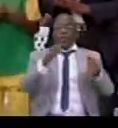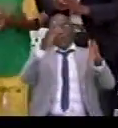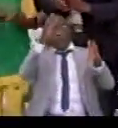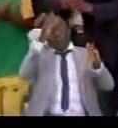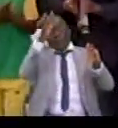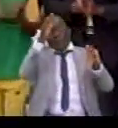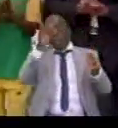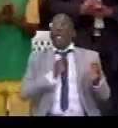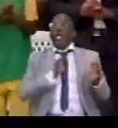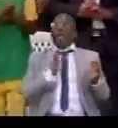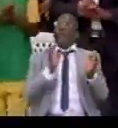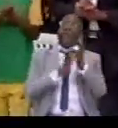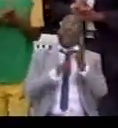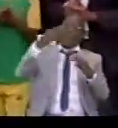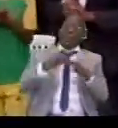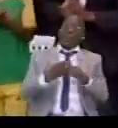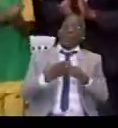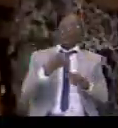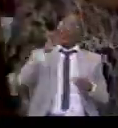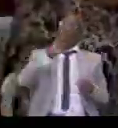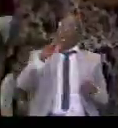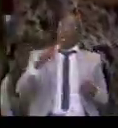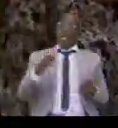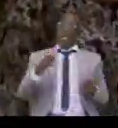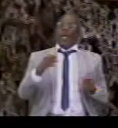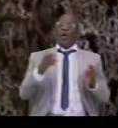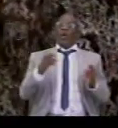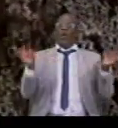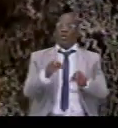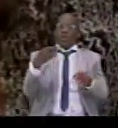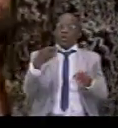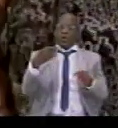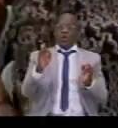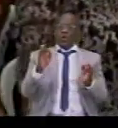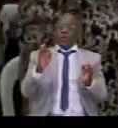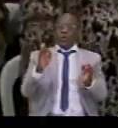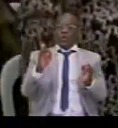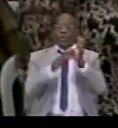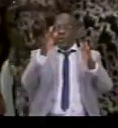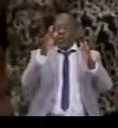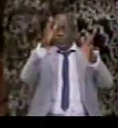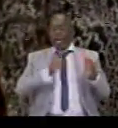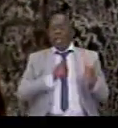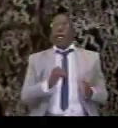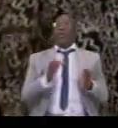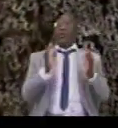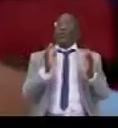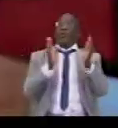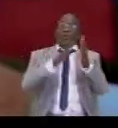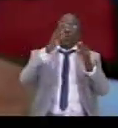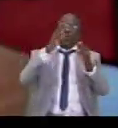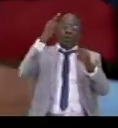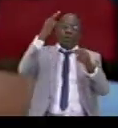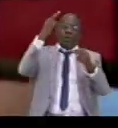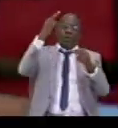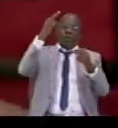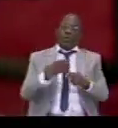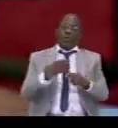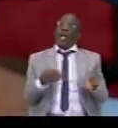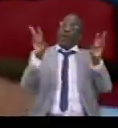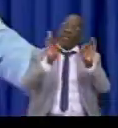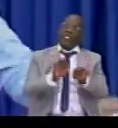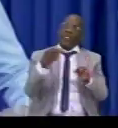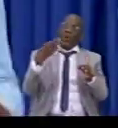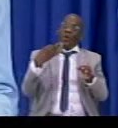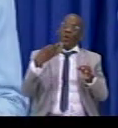I praise your name, you are worthy of praise. Baba, I praise your name, you are worthy of praise. Baba, I